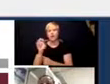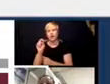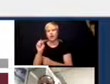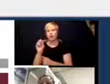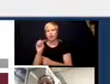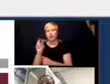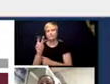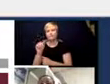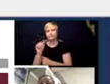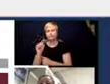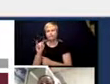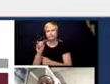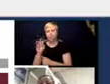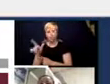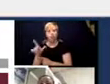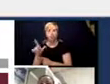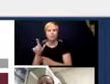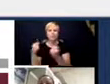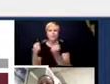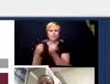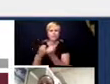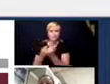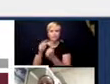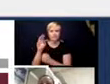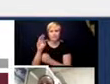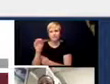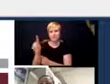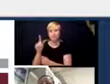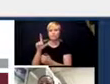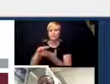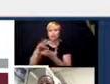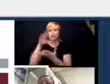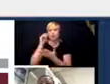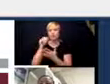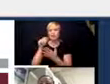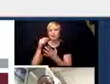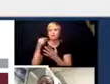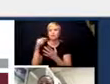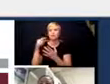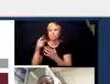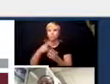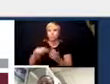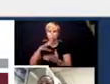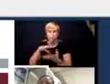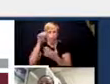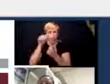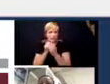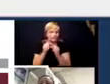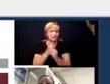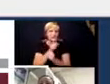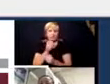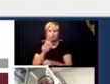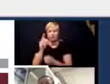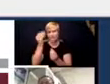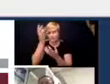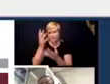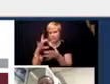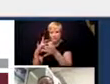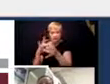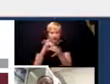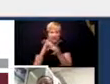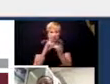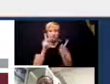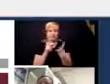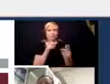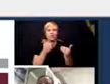Maryland, and we are learning, as they learn alongside them, how to make sure that the data is connected and the people have the information